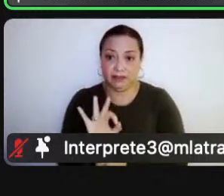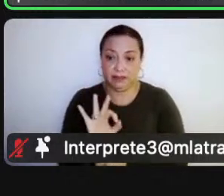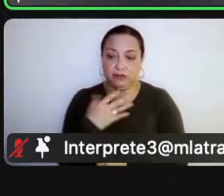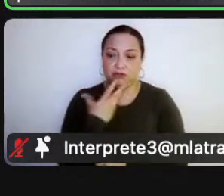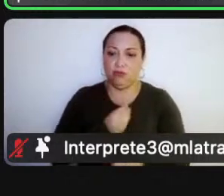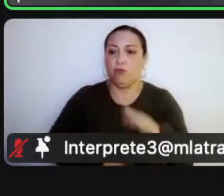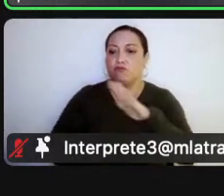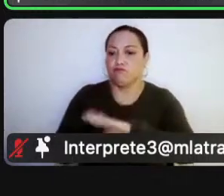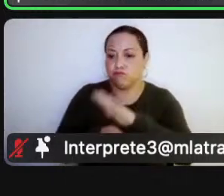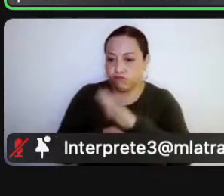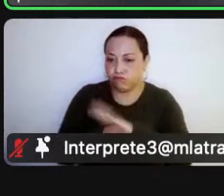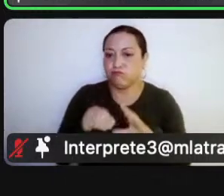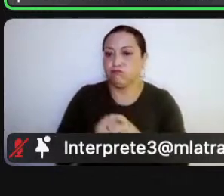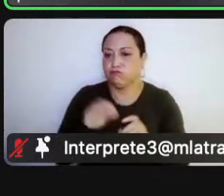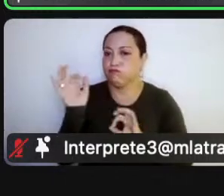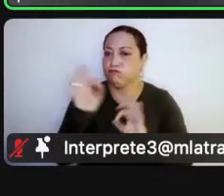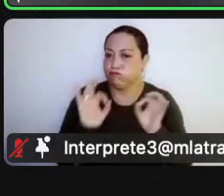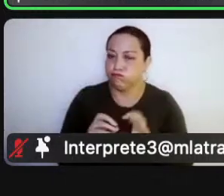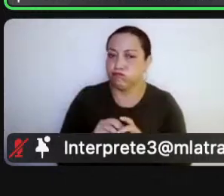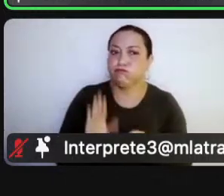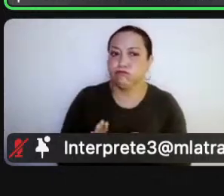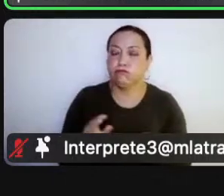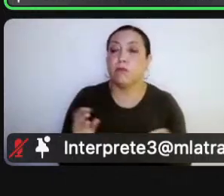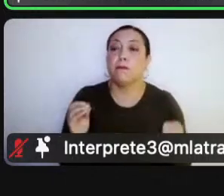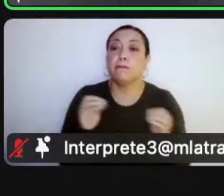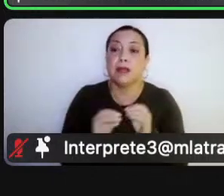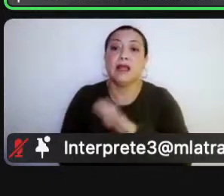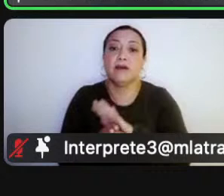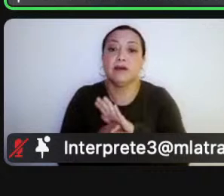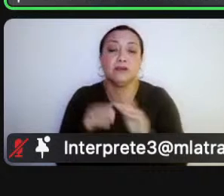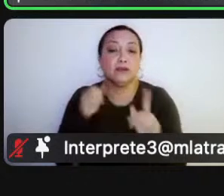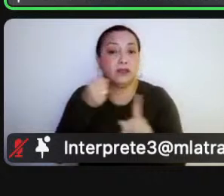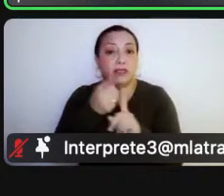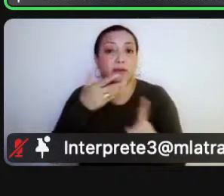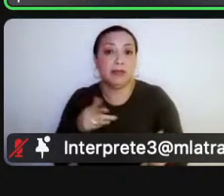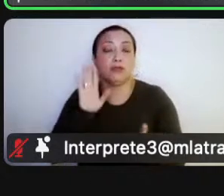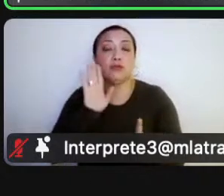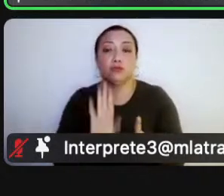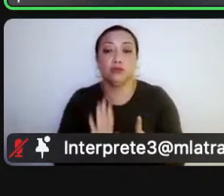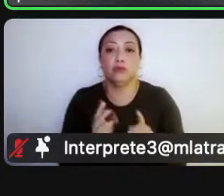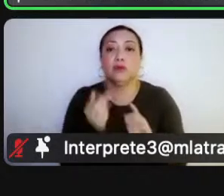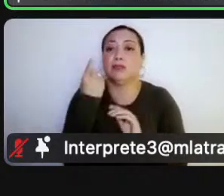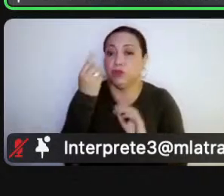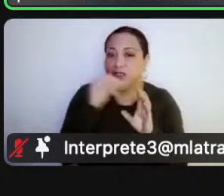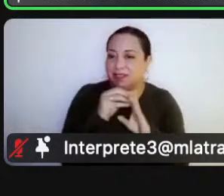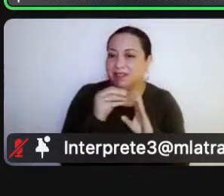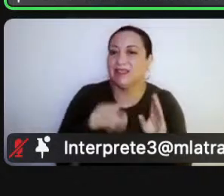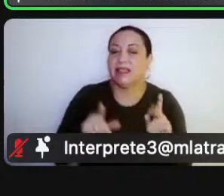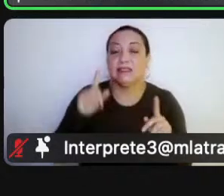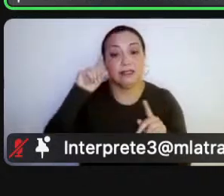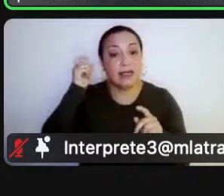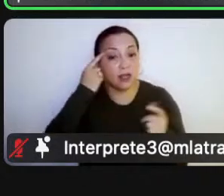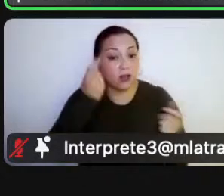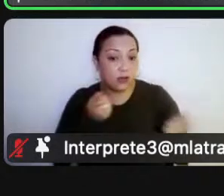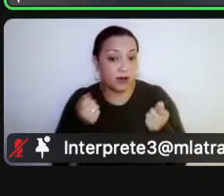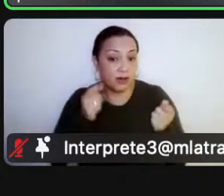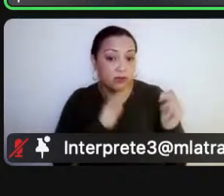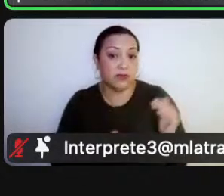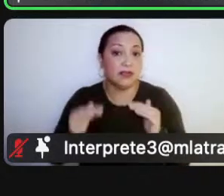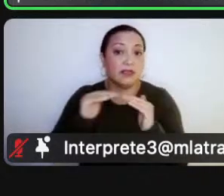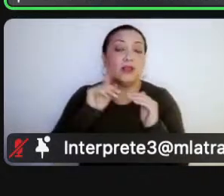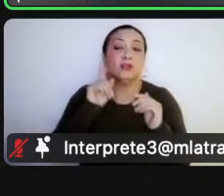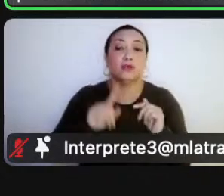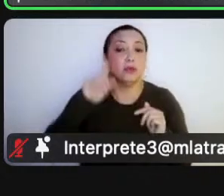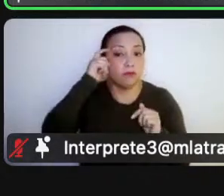the continuation of this work could advance in several subjects such as the impact in the